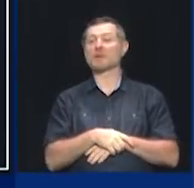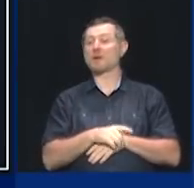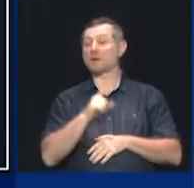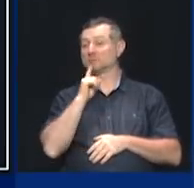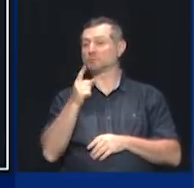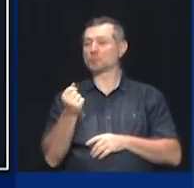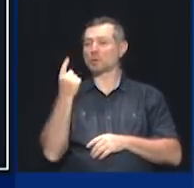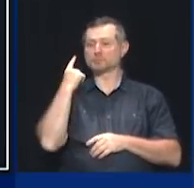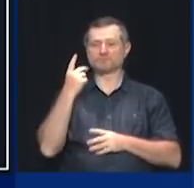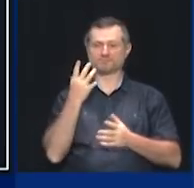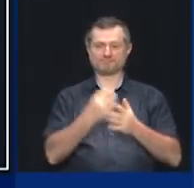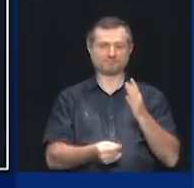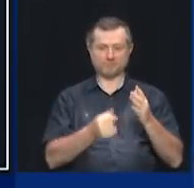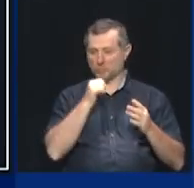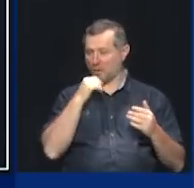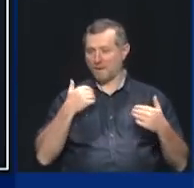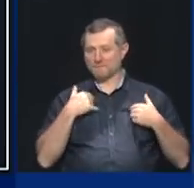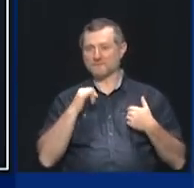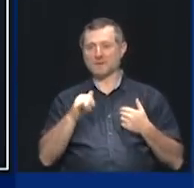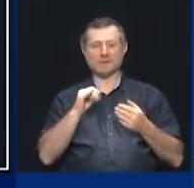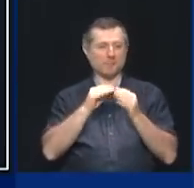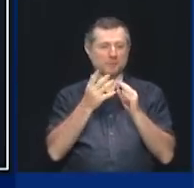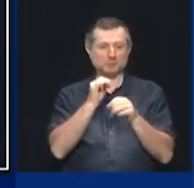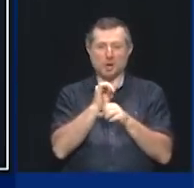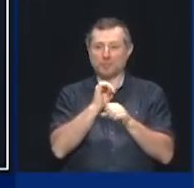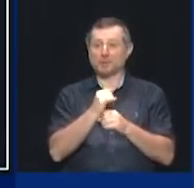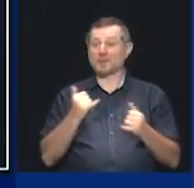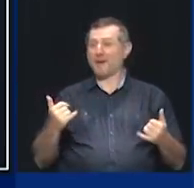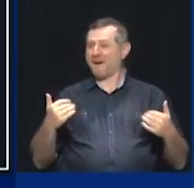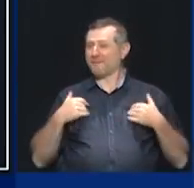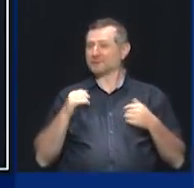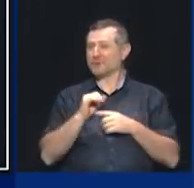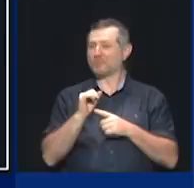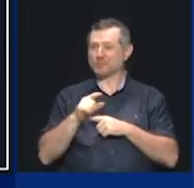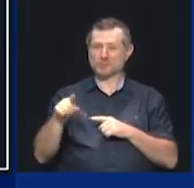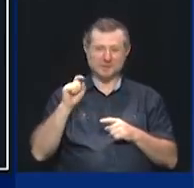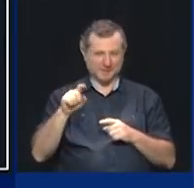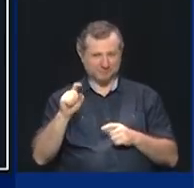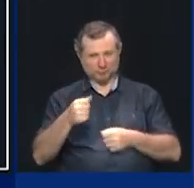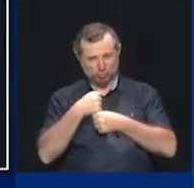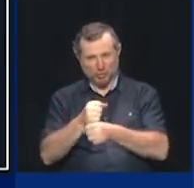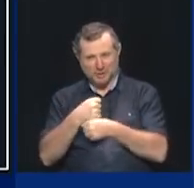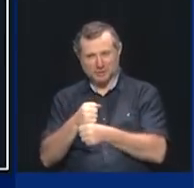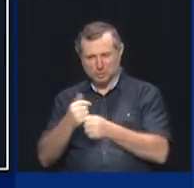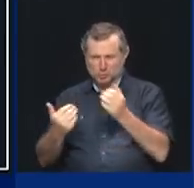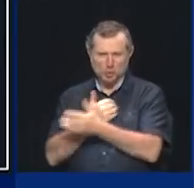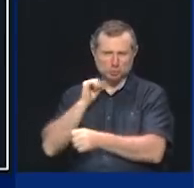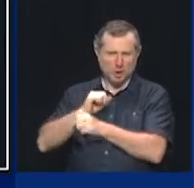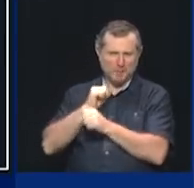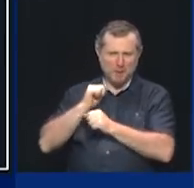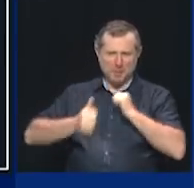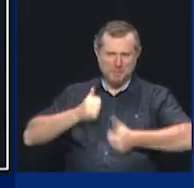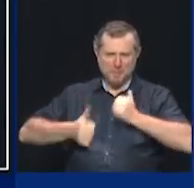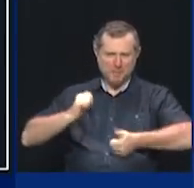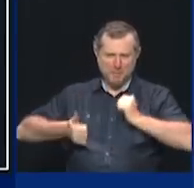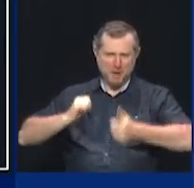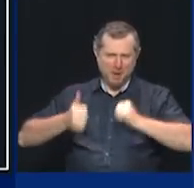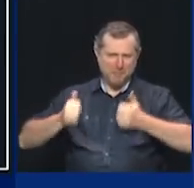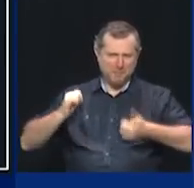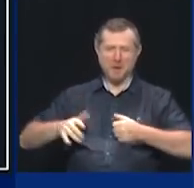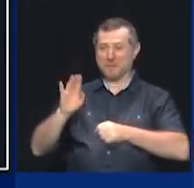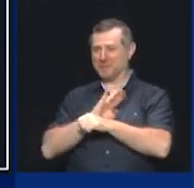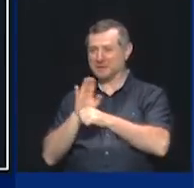create a jobs program unlike anything ever done before. We have to get everyone, the business leaders, the